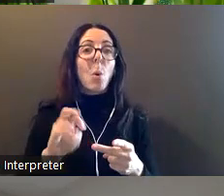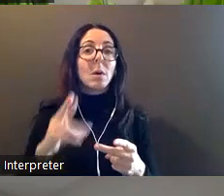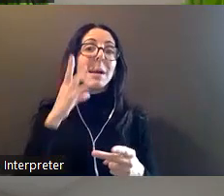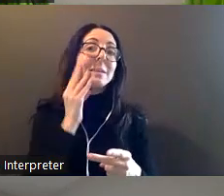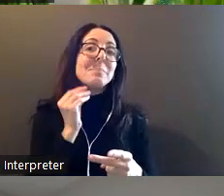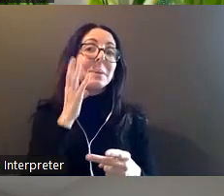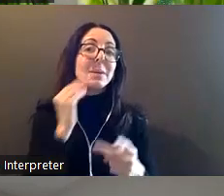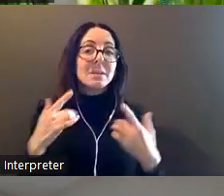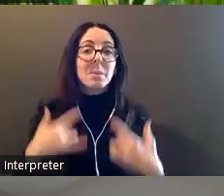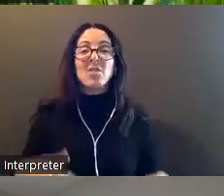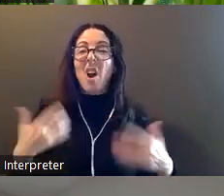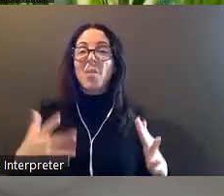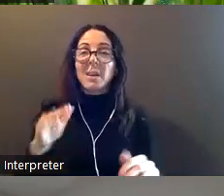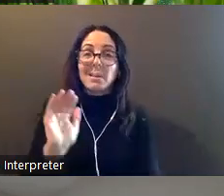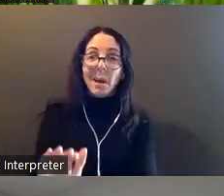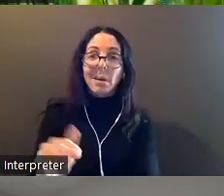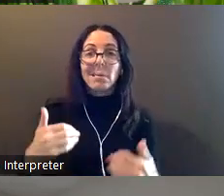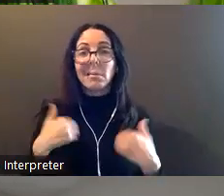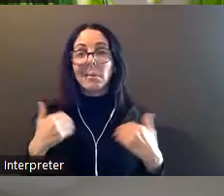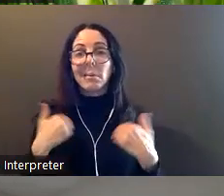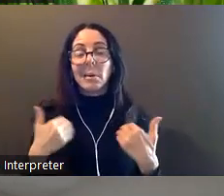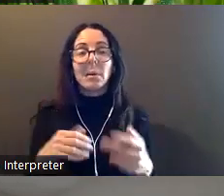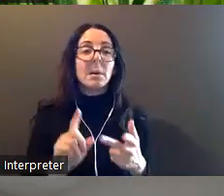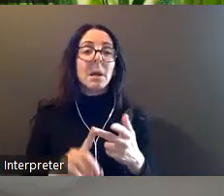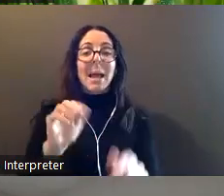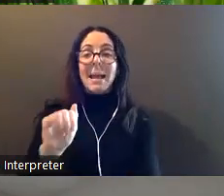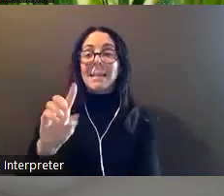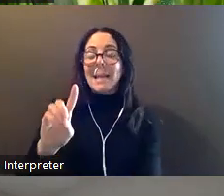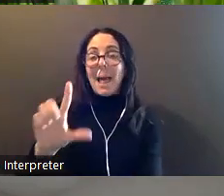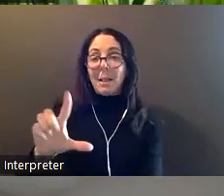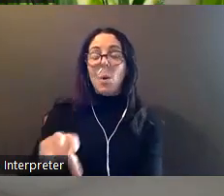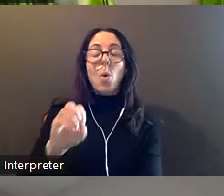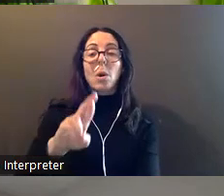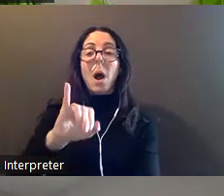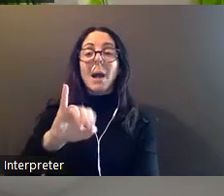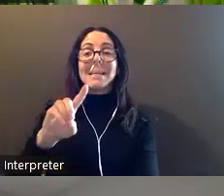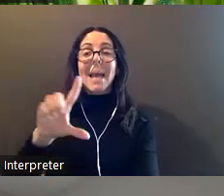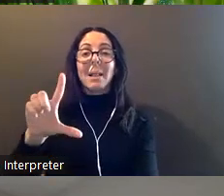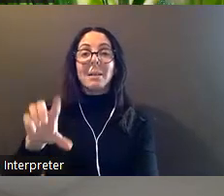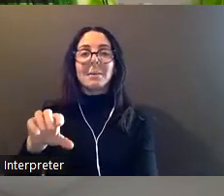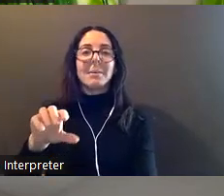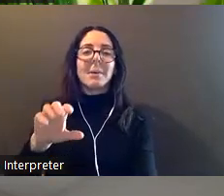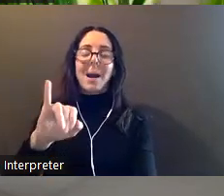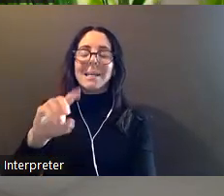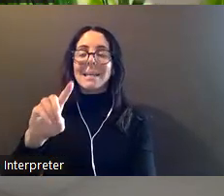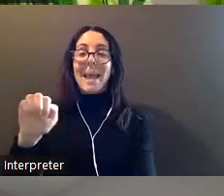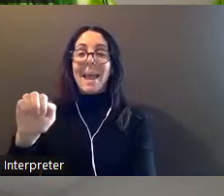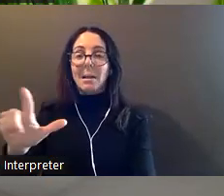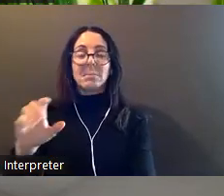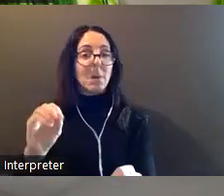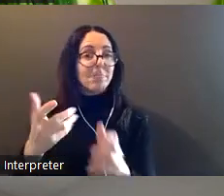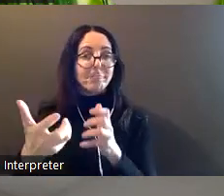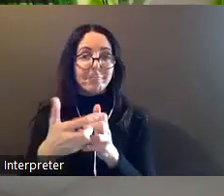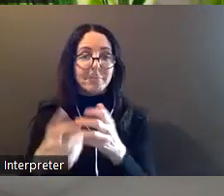or adult, unmet ADL or IADL needs, not feeling safe with